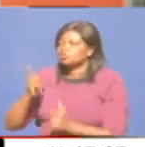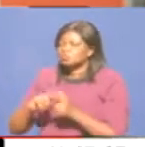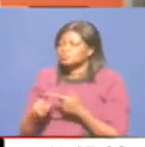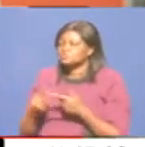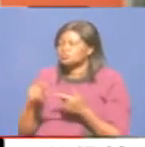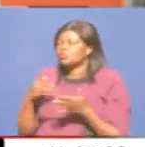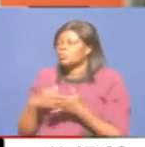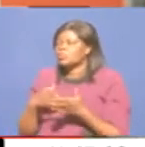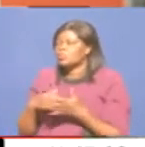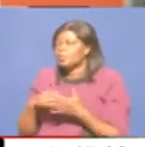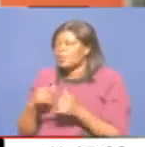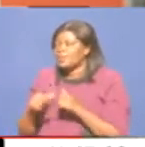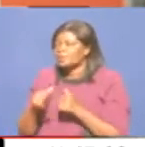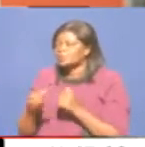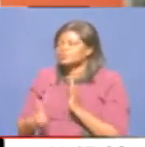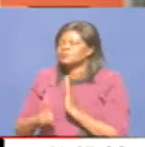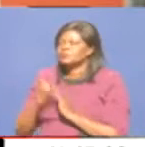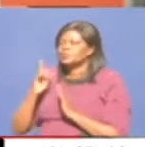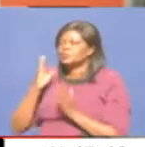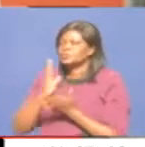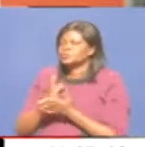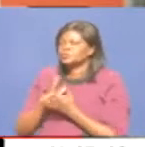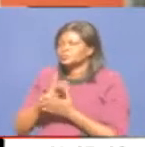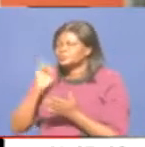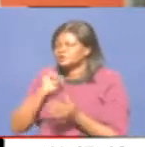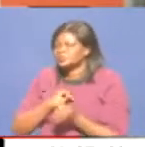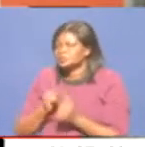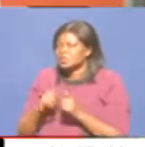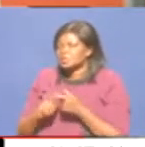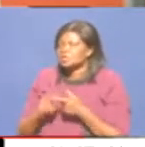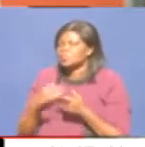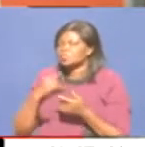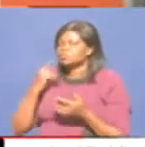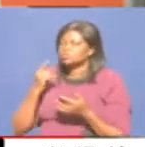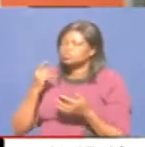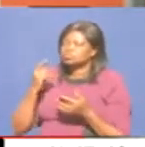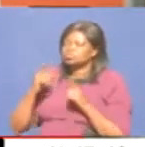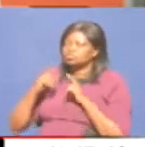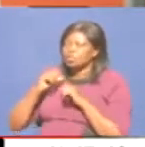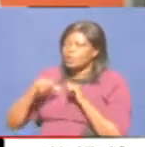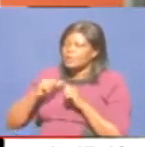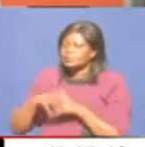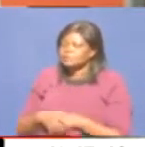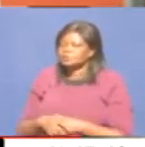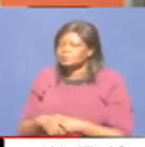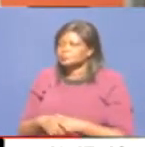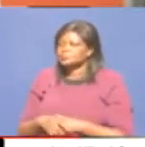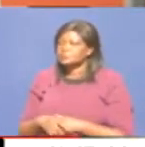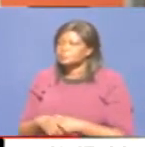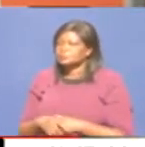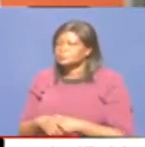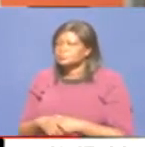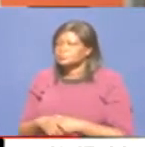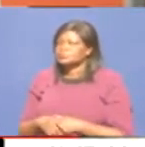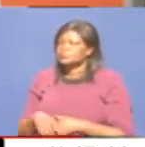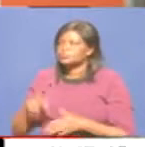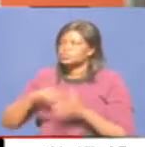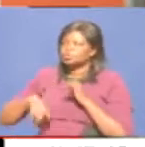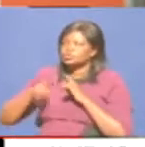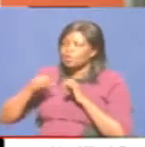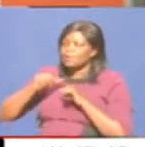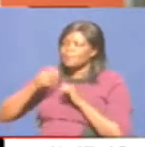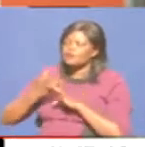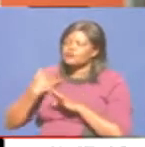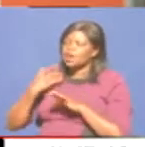of development. I can tell you that for sure. And then I just wanted to weigh in on in terms of what we were just talking about before we went for the